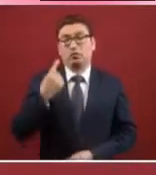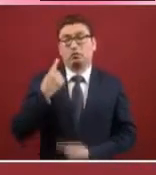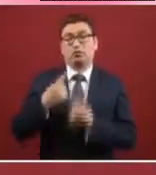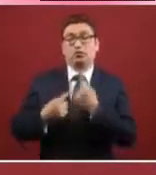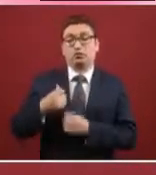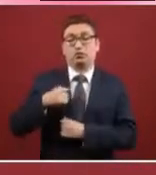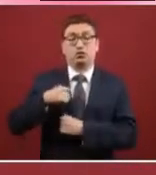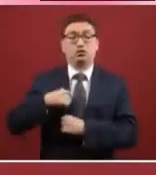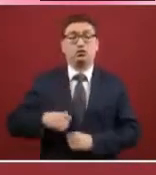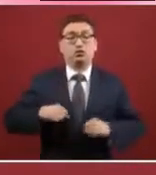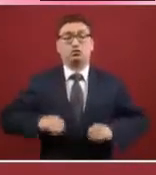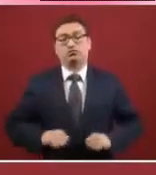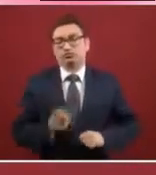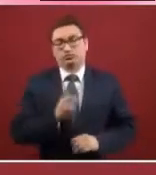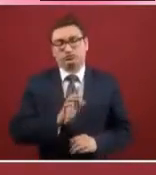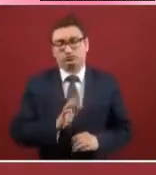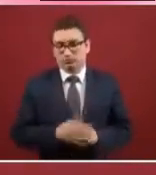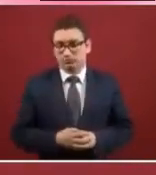authoritarianism.